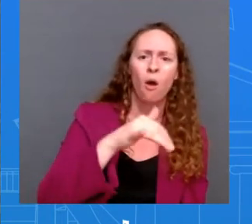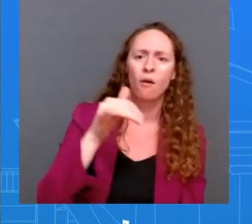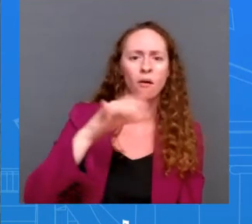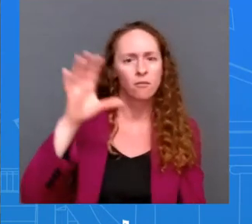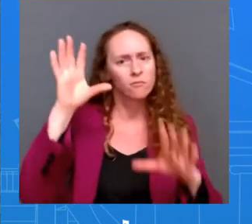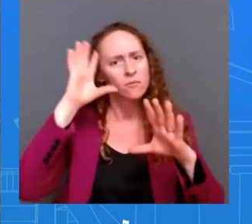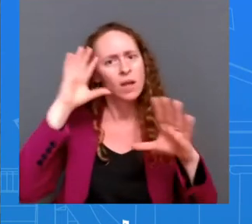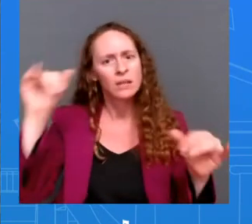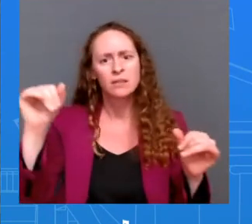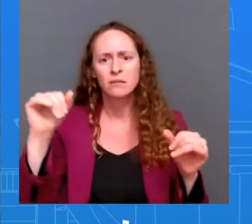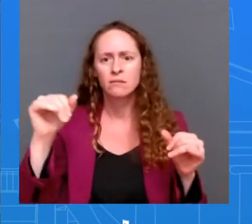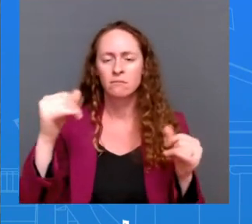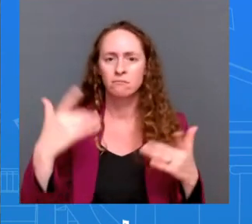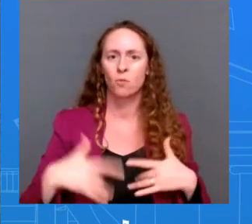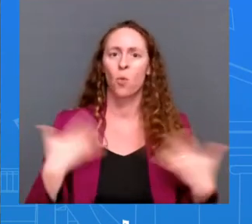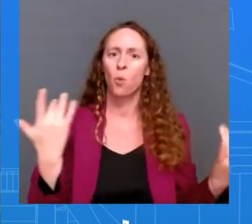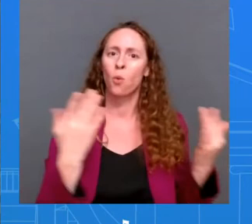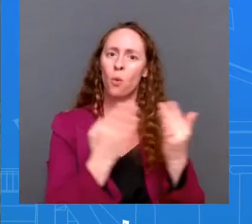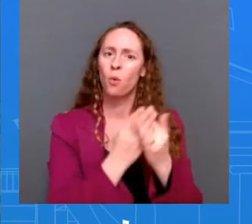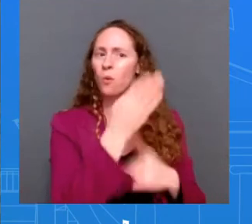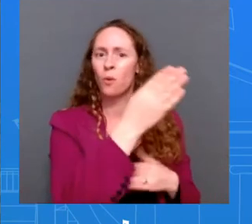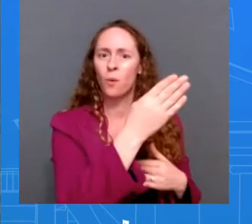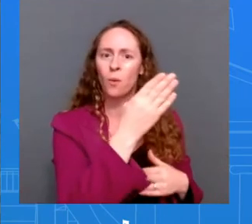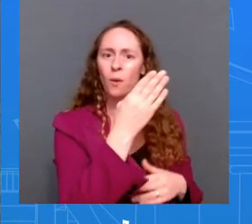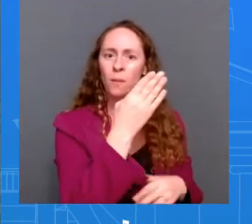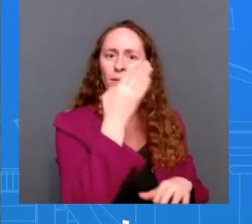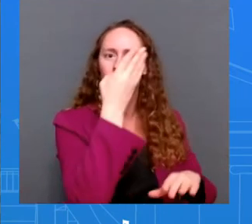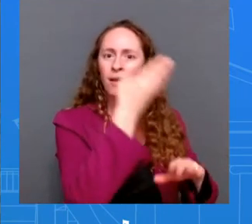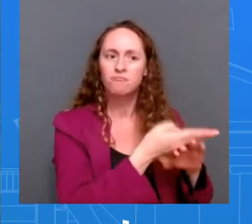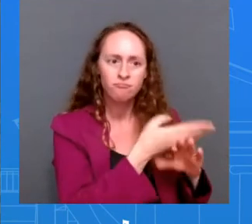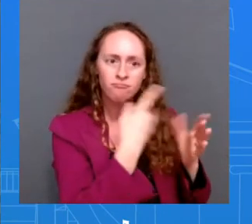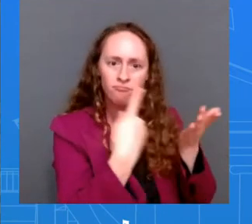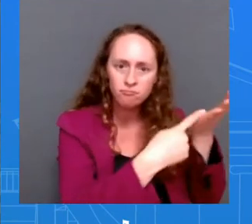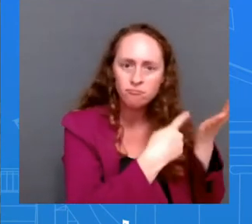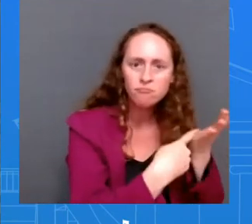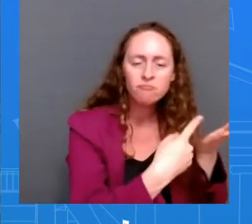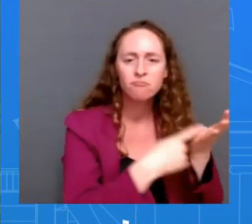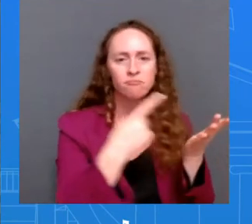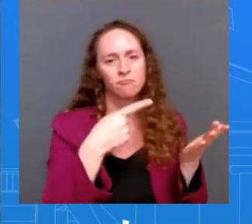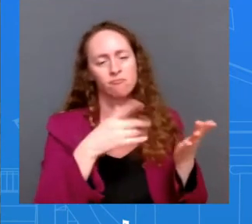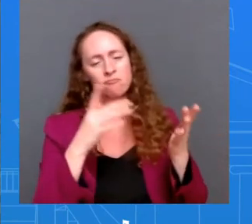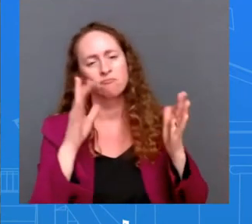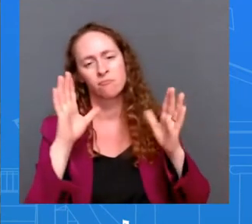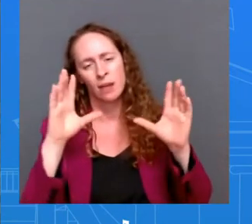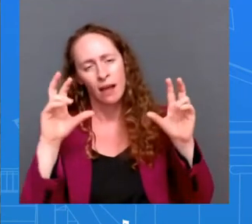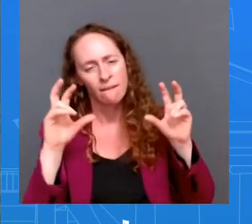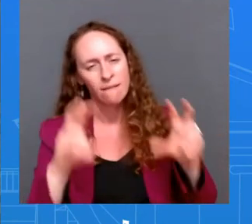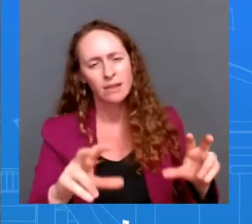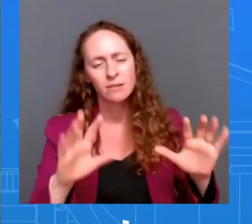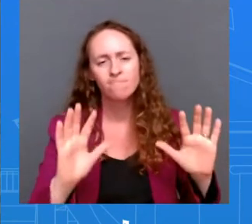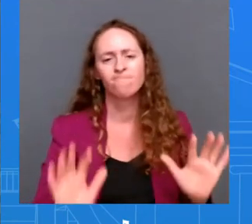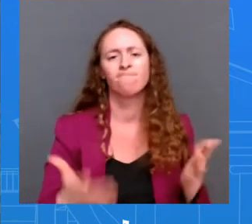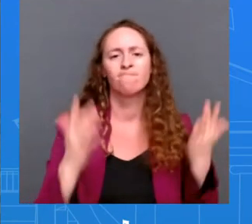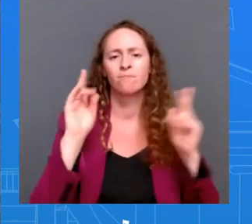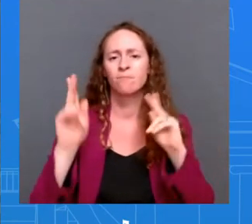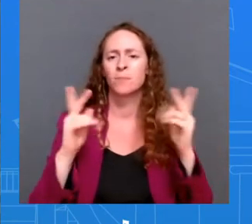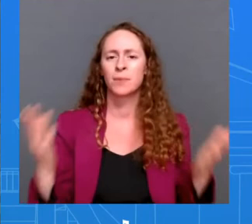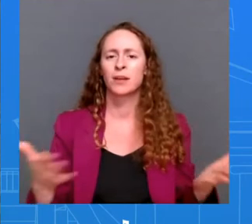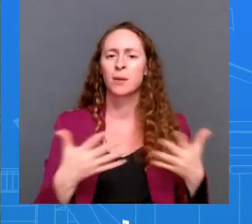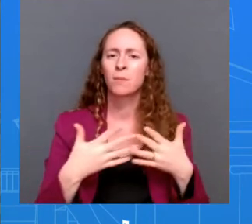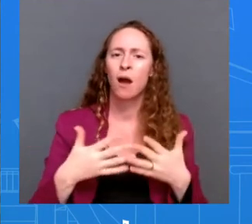to change the lives of middle-class Americans across the country. When you think about the prescription drugs, when you think about lowering utility